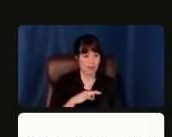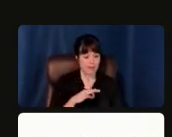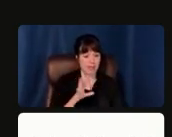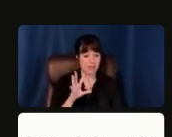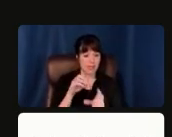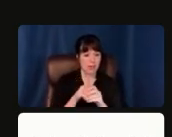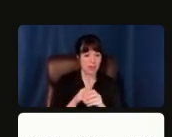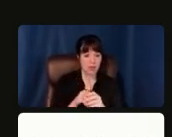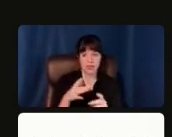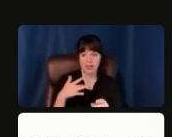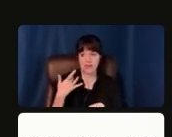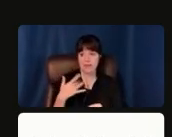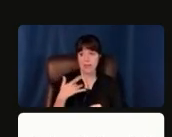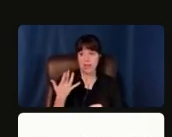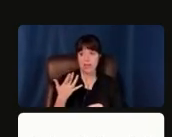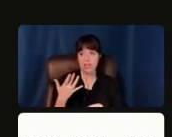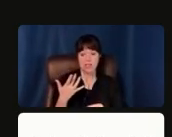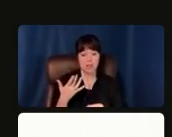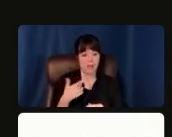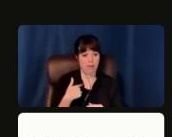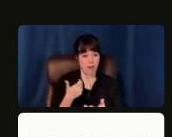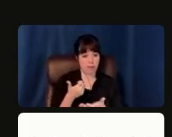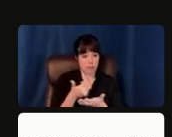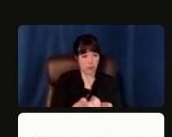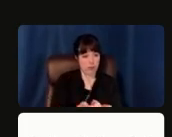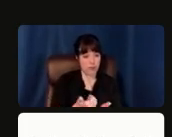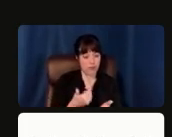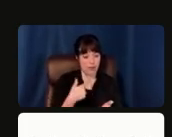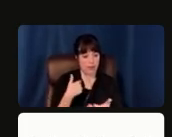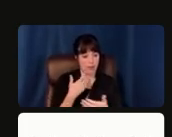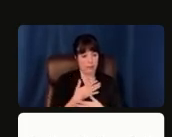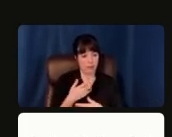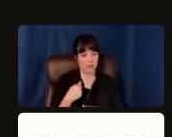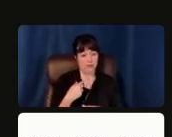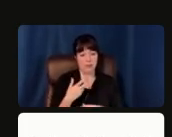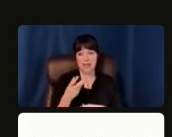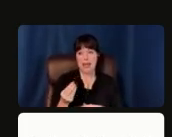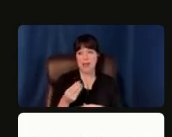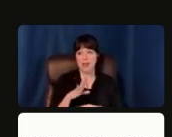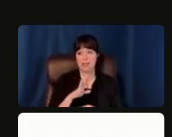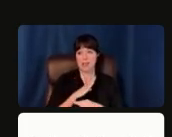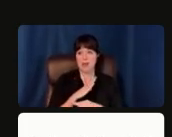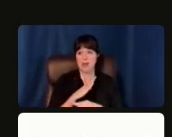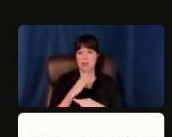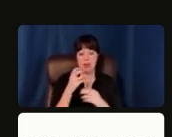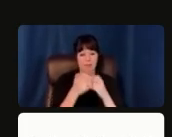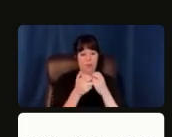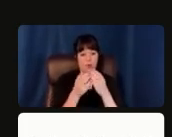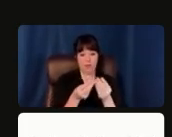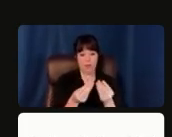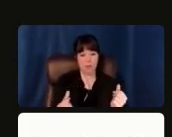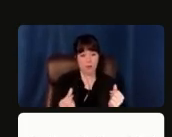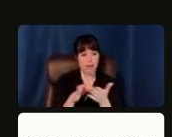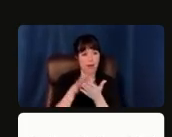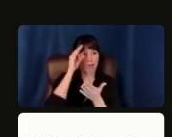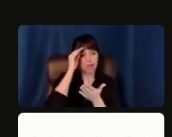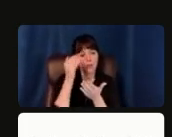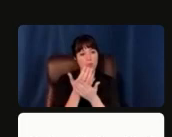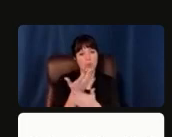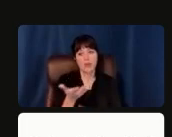include feelings of contribution and being appreciated, the satisfaction of solving problems and learning new